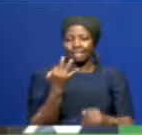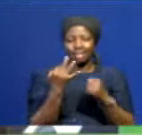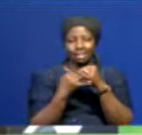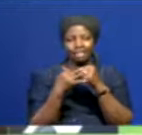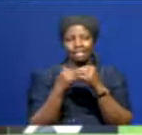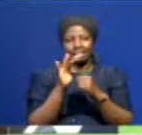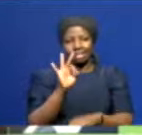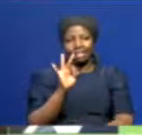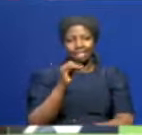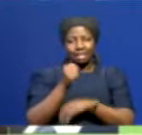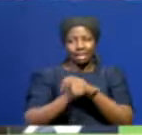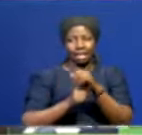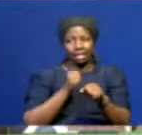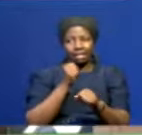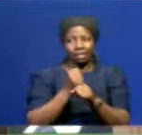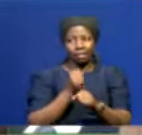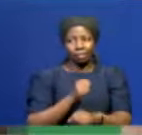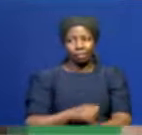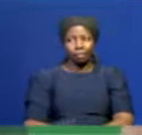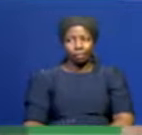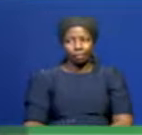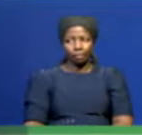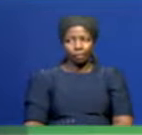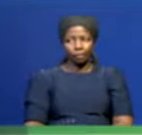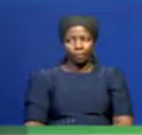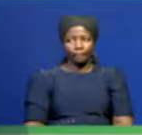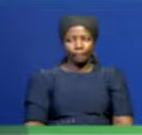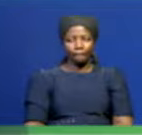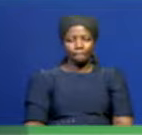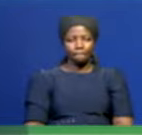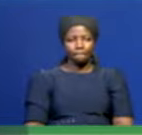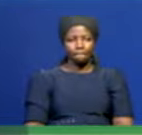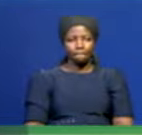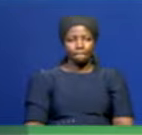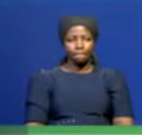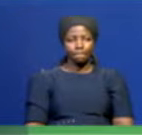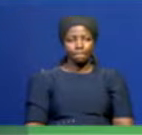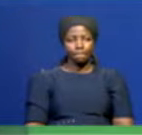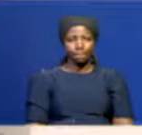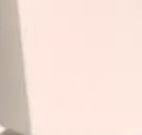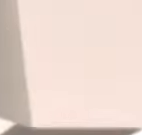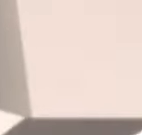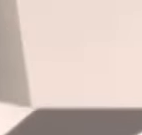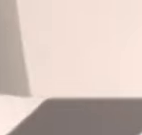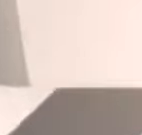years. Jackie Wamiru, The Cabinet.